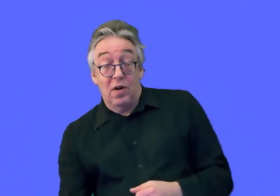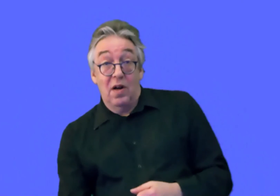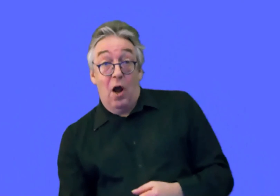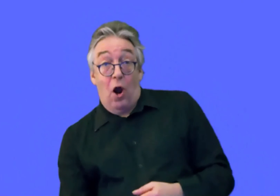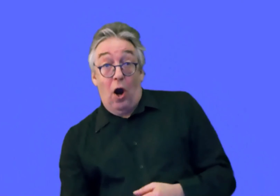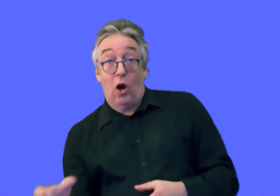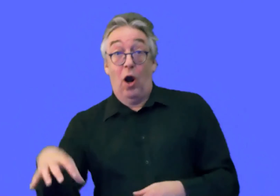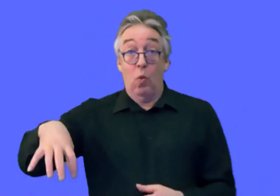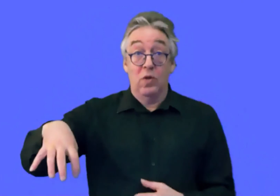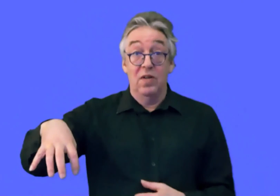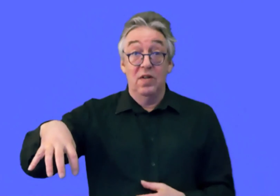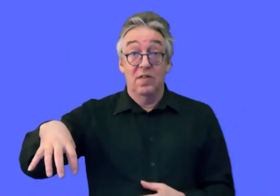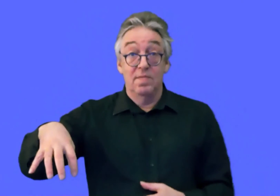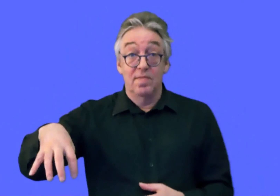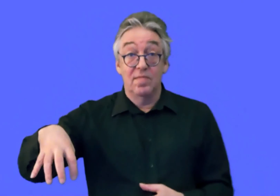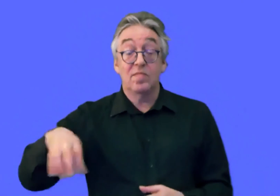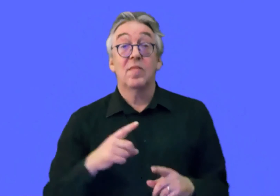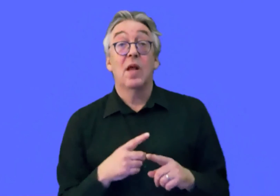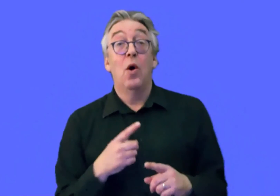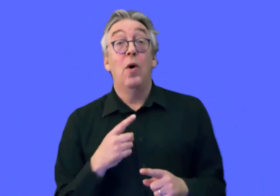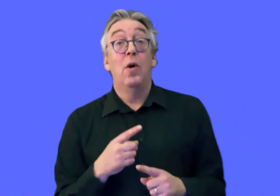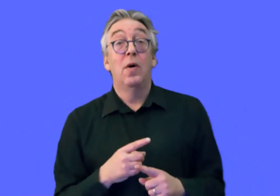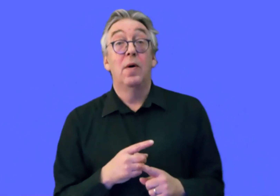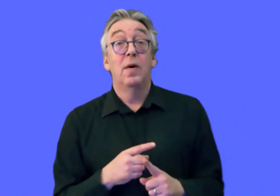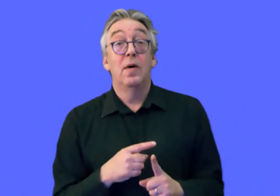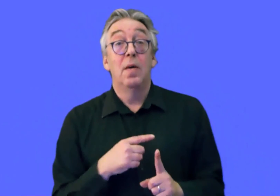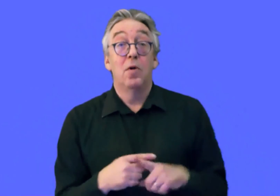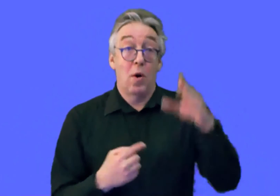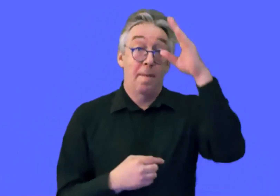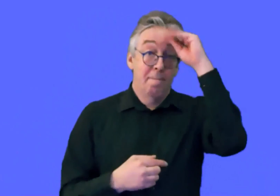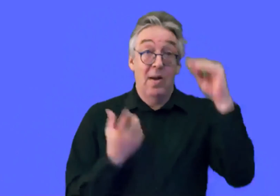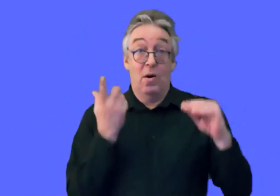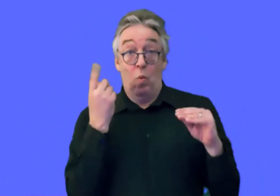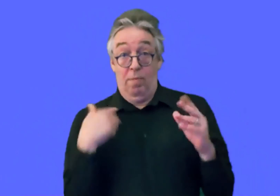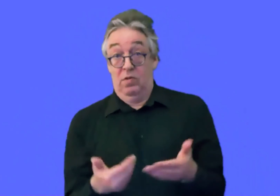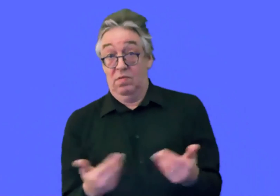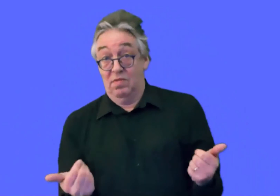other table dealt with the distribution of persons with disability by sex.